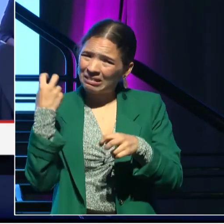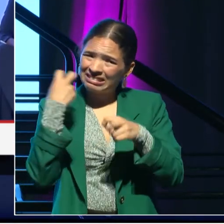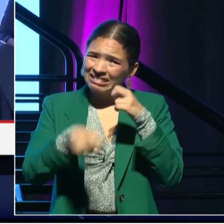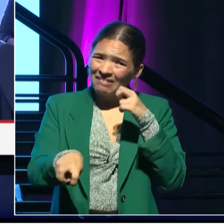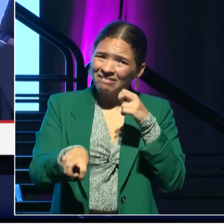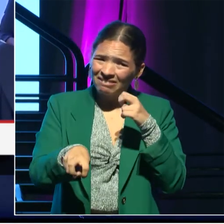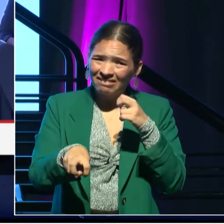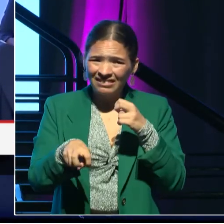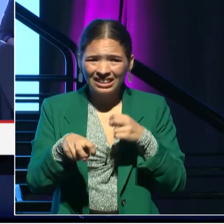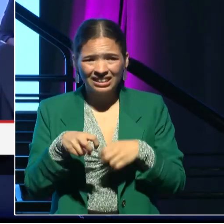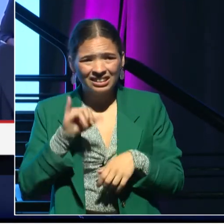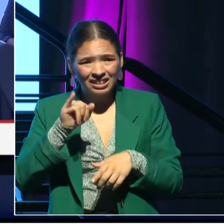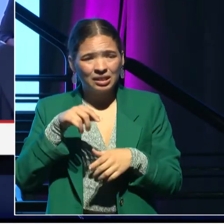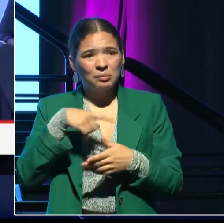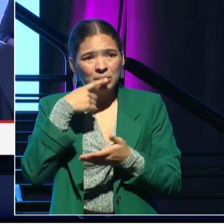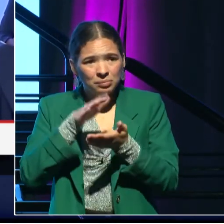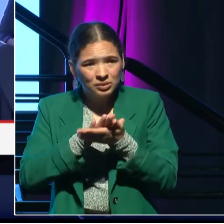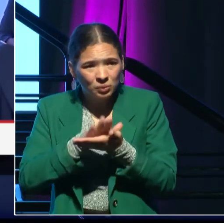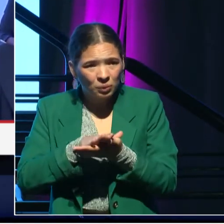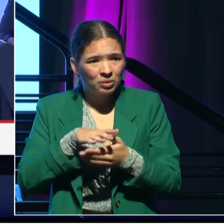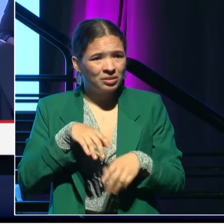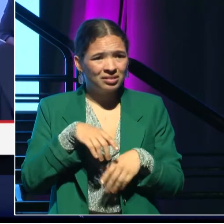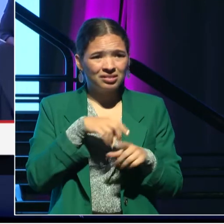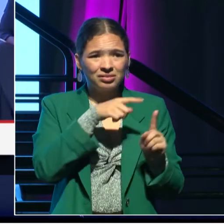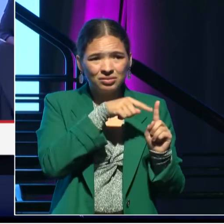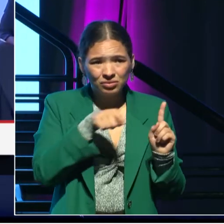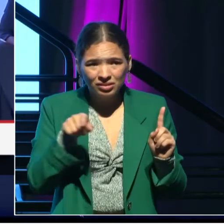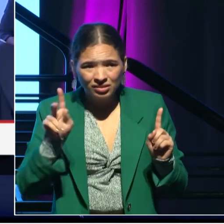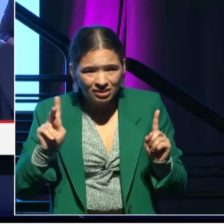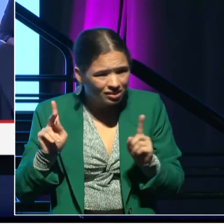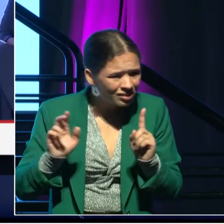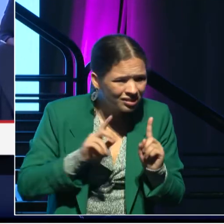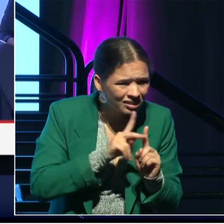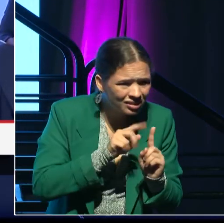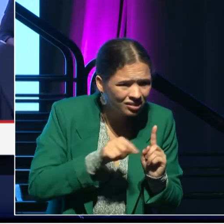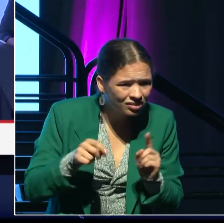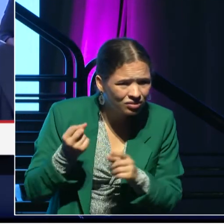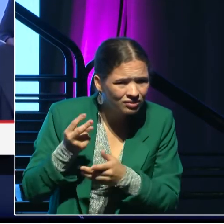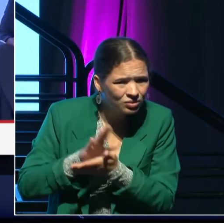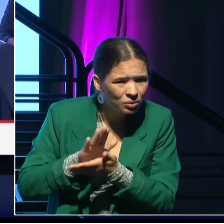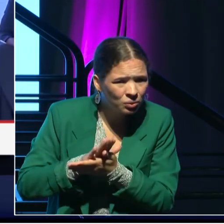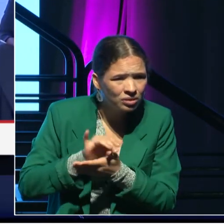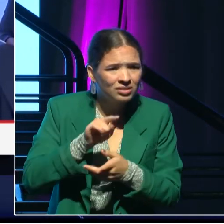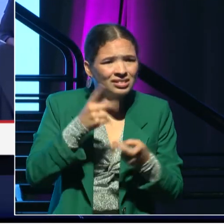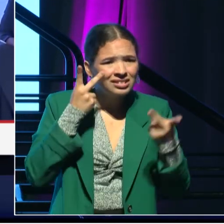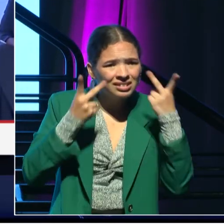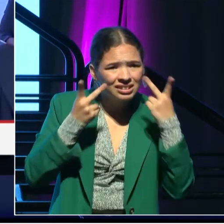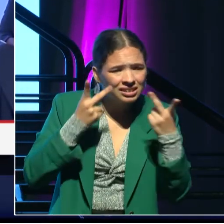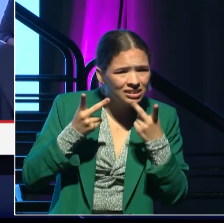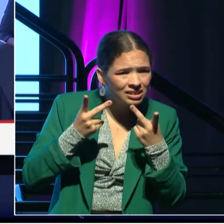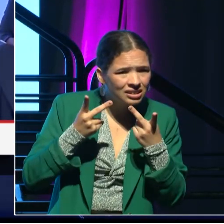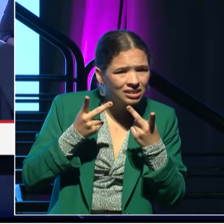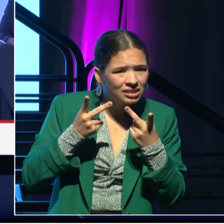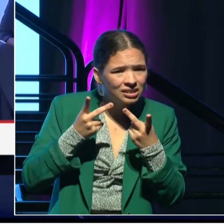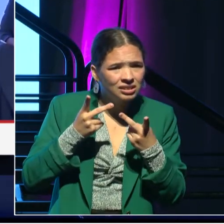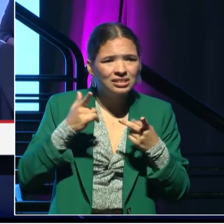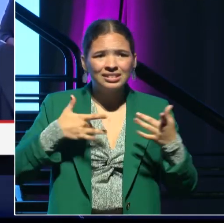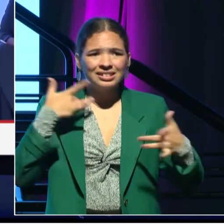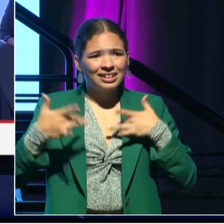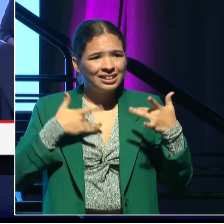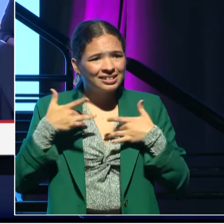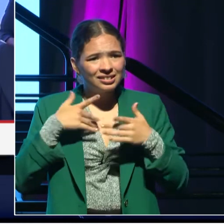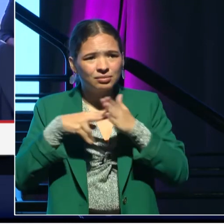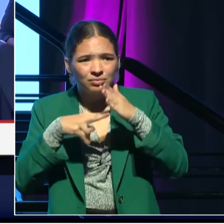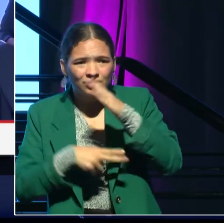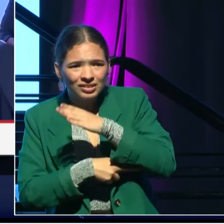12, my mom still lives there. That's still home for me. When I come over, I see the Trenton Makes, the World Takes Bridge. I still get excited because that's home.